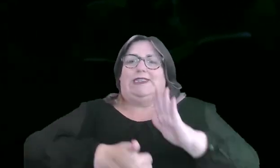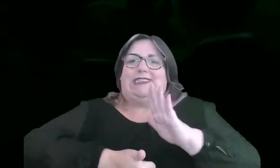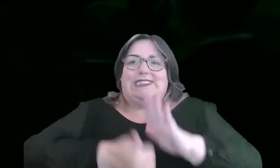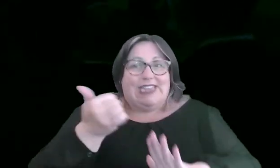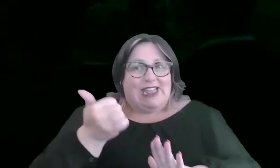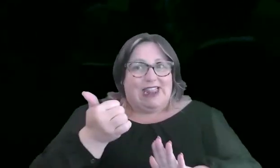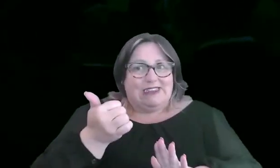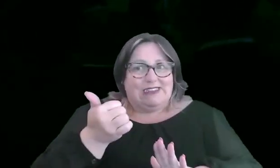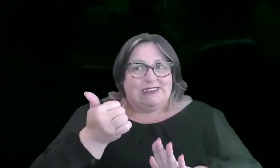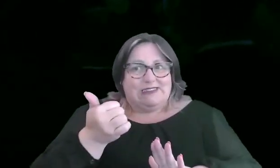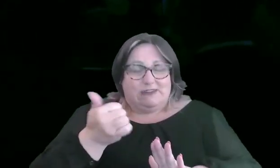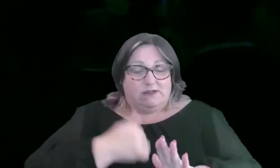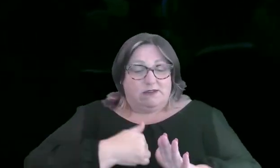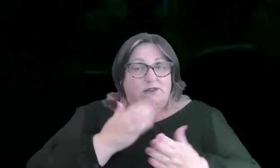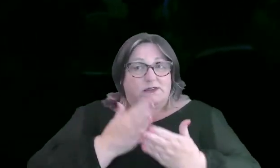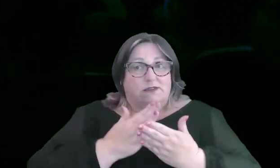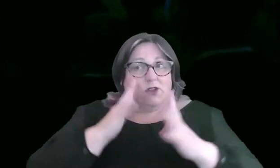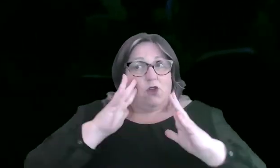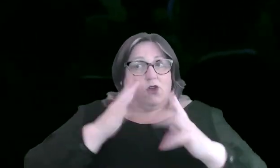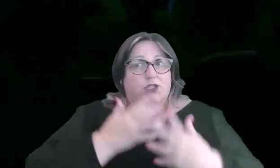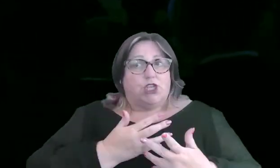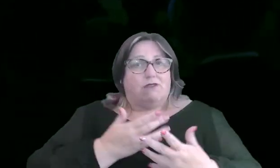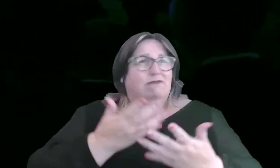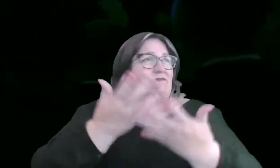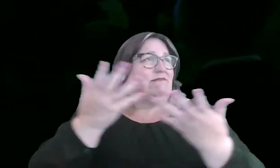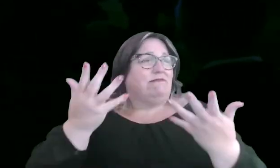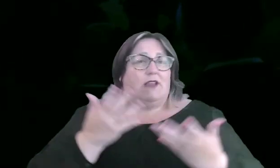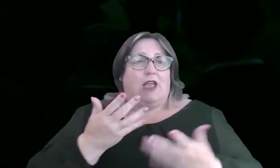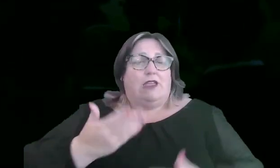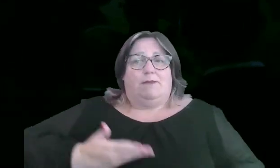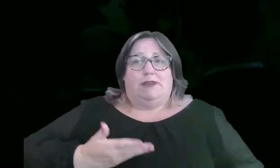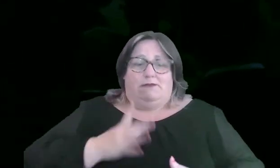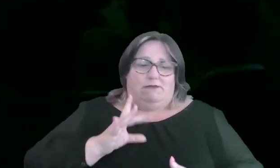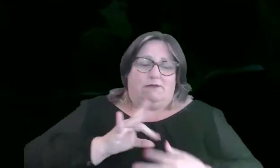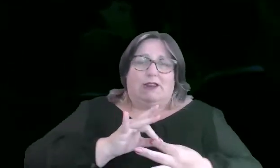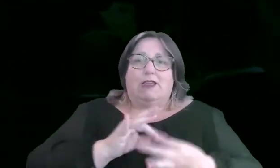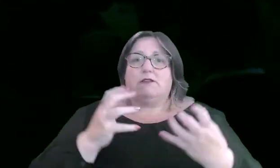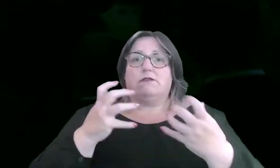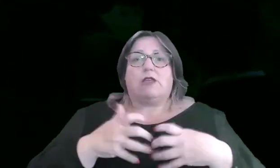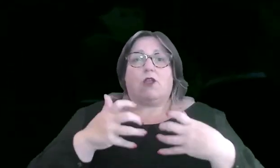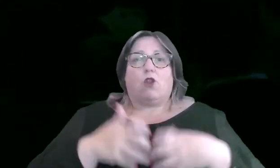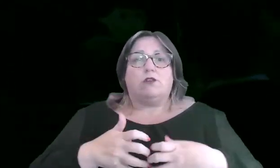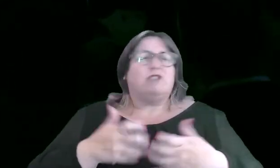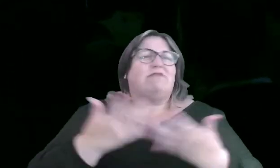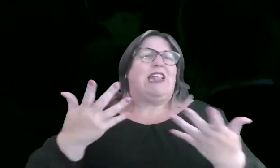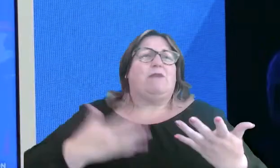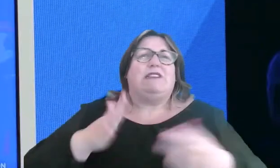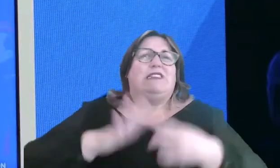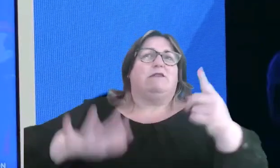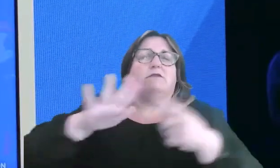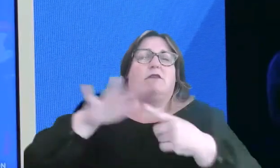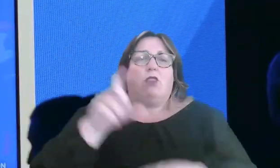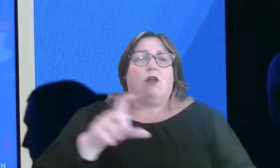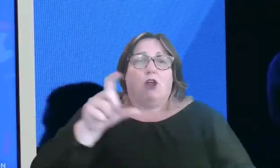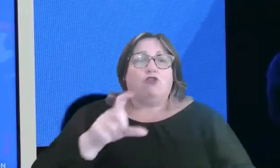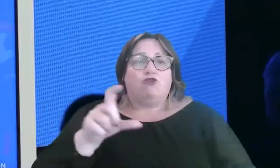concern in any business in technology, actually any business pretty well across the country. And also